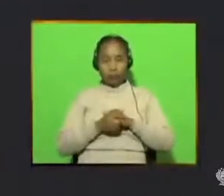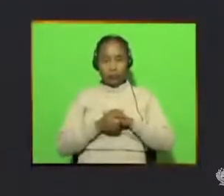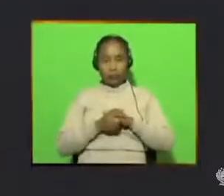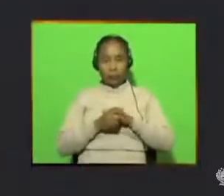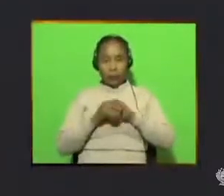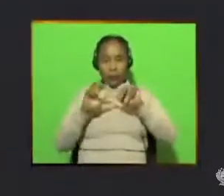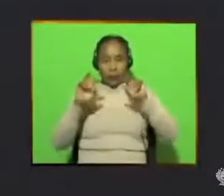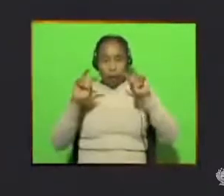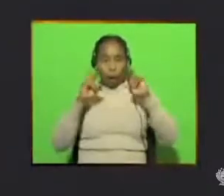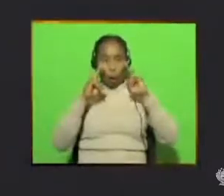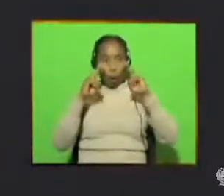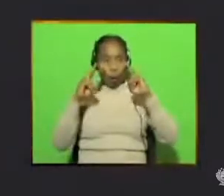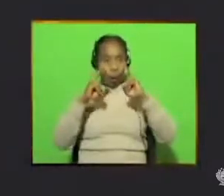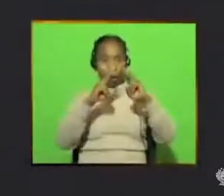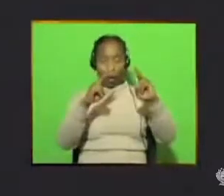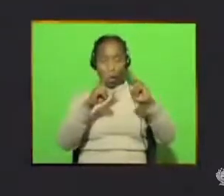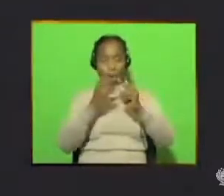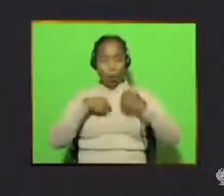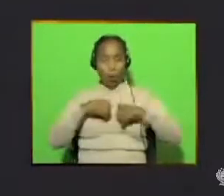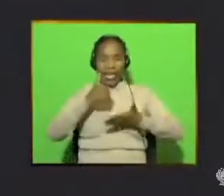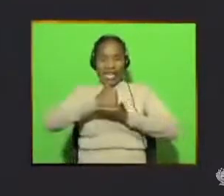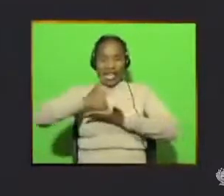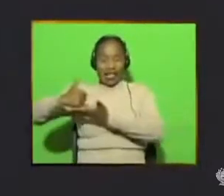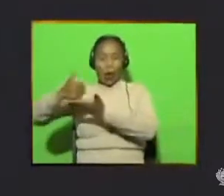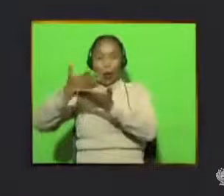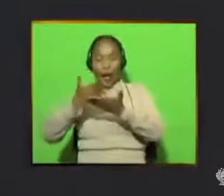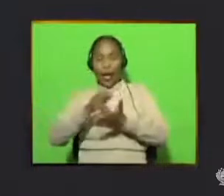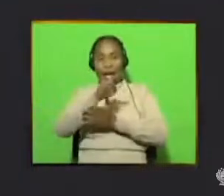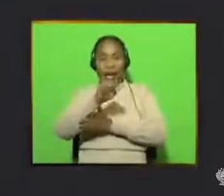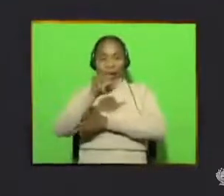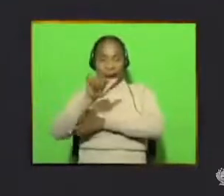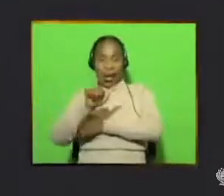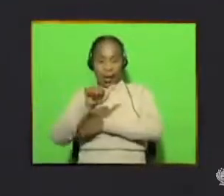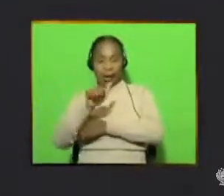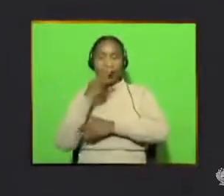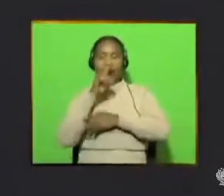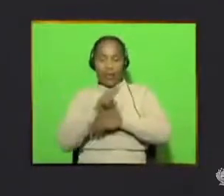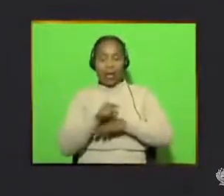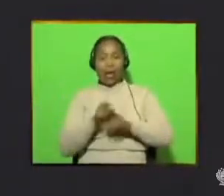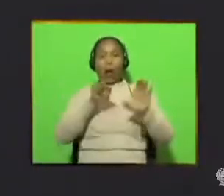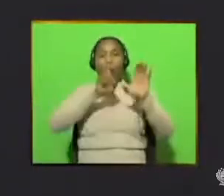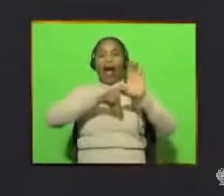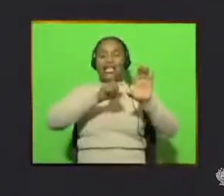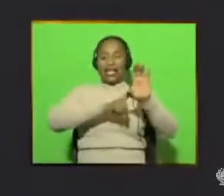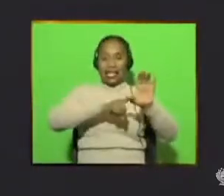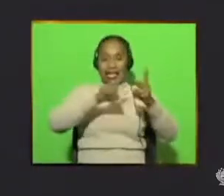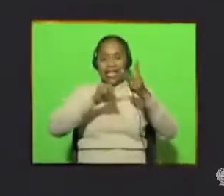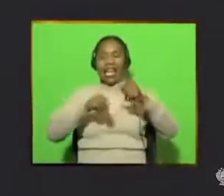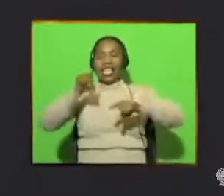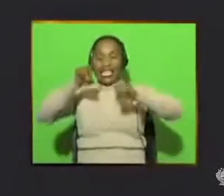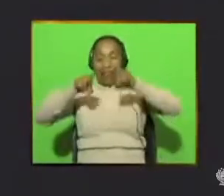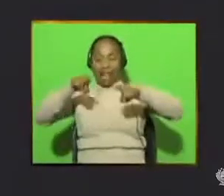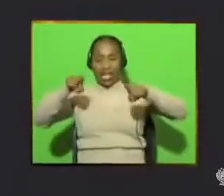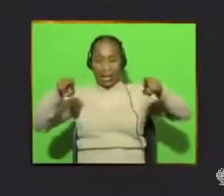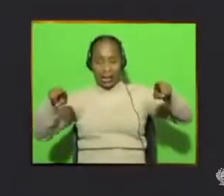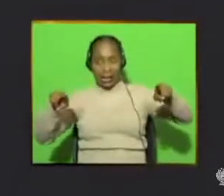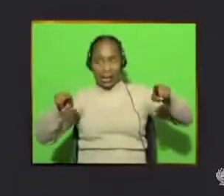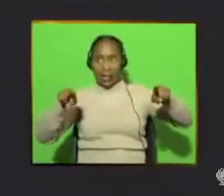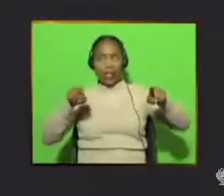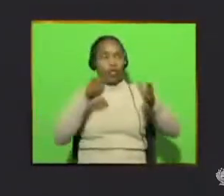look at the banners, it says equality and diversity. It